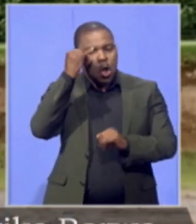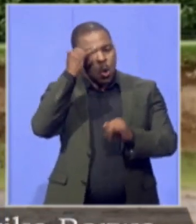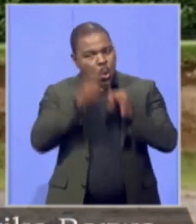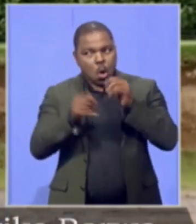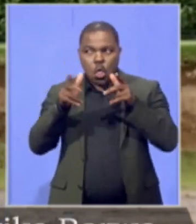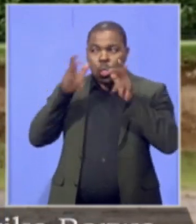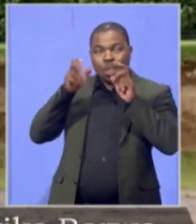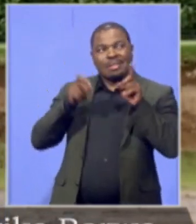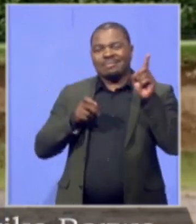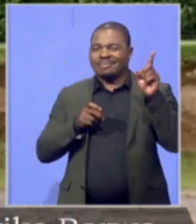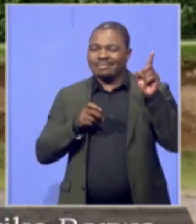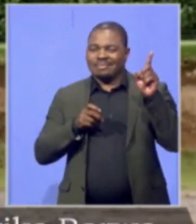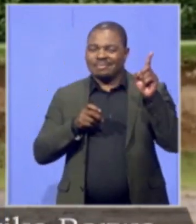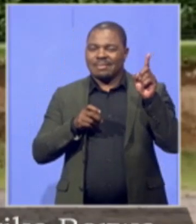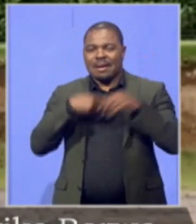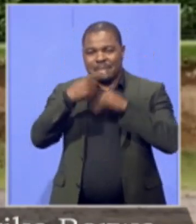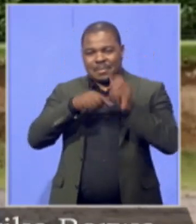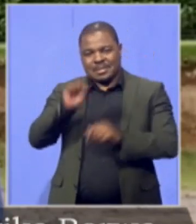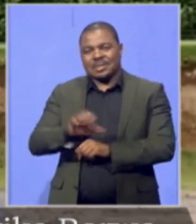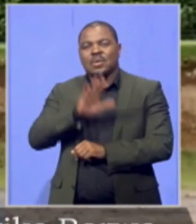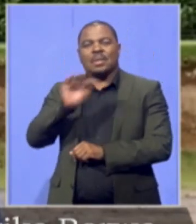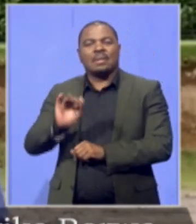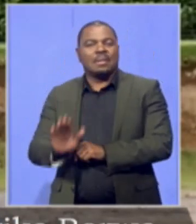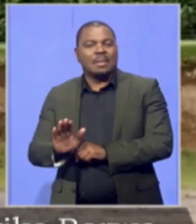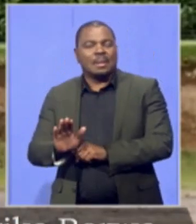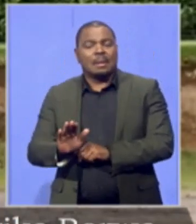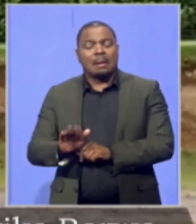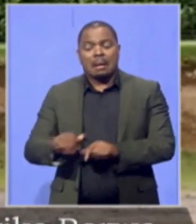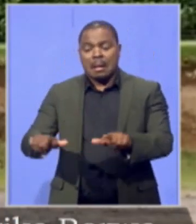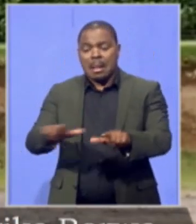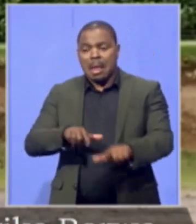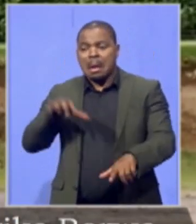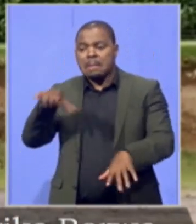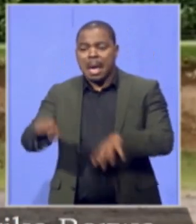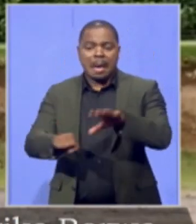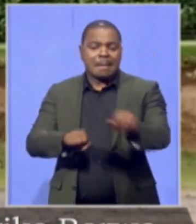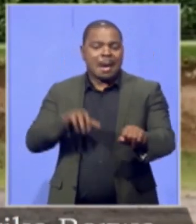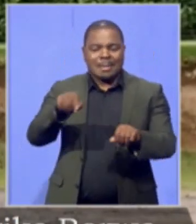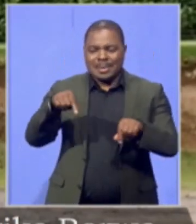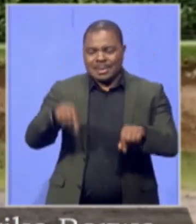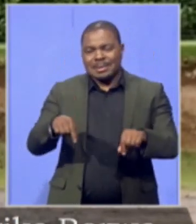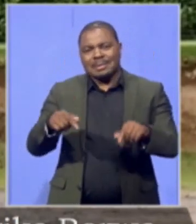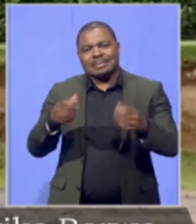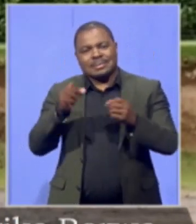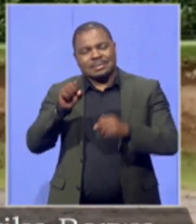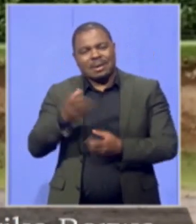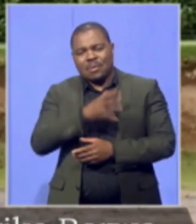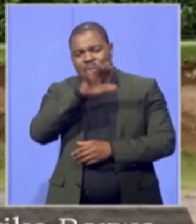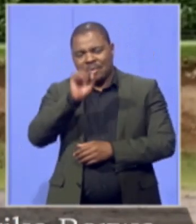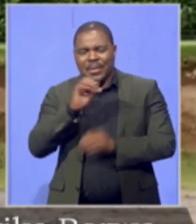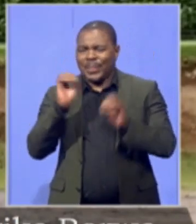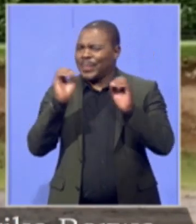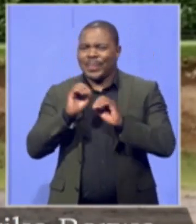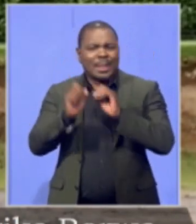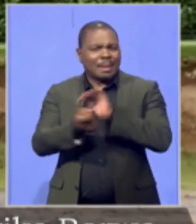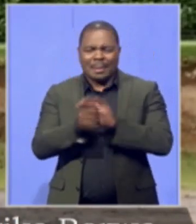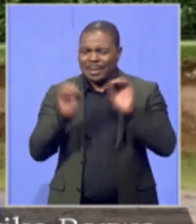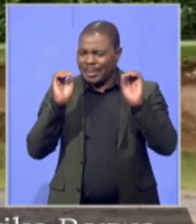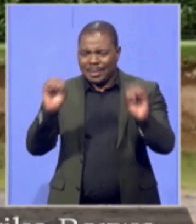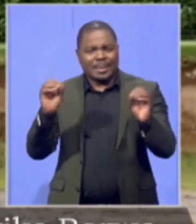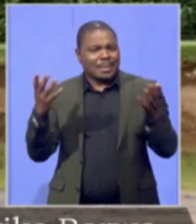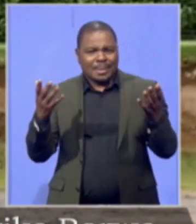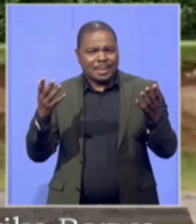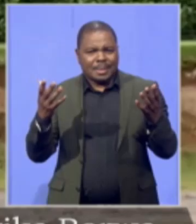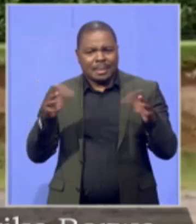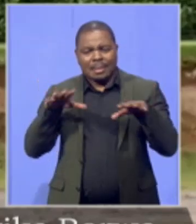true state of affairs in South Africa. There is no land being expropriated on a mass scale from anybody in South Africa